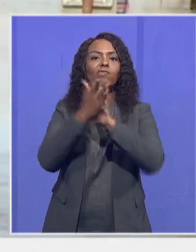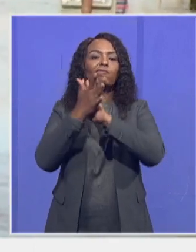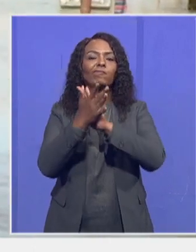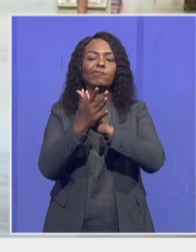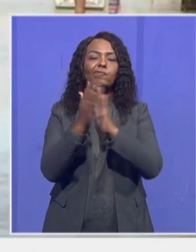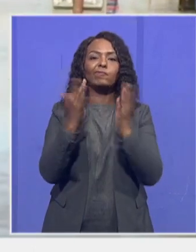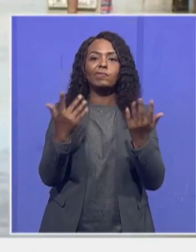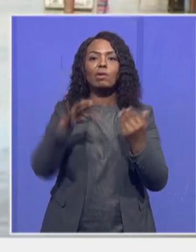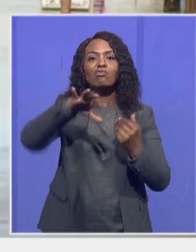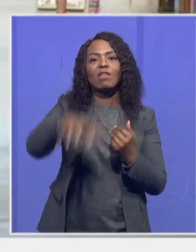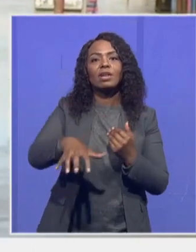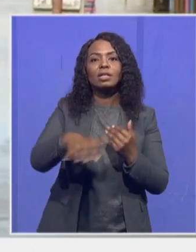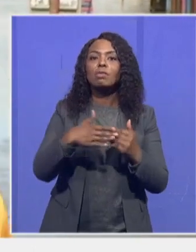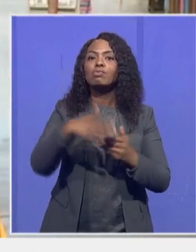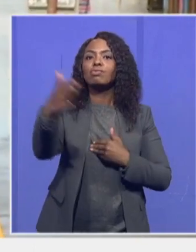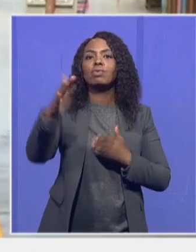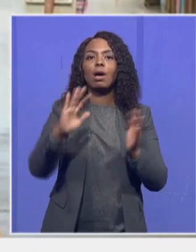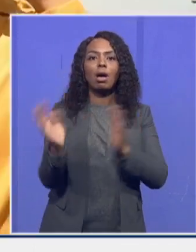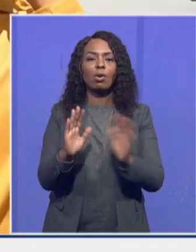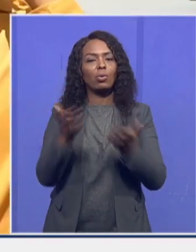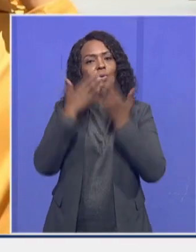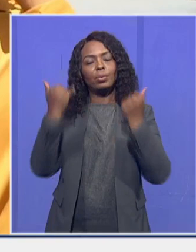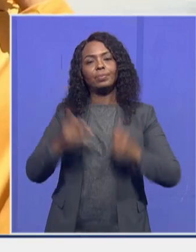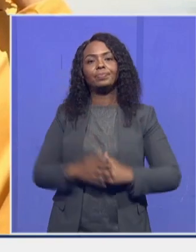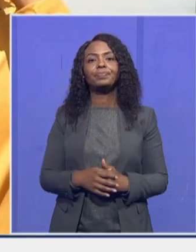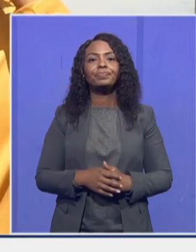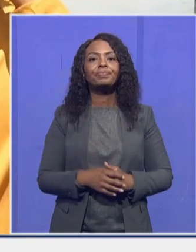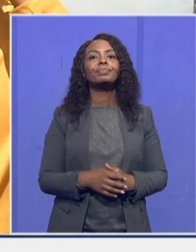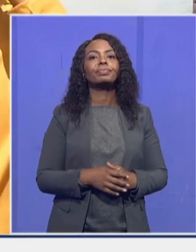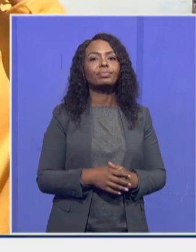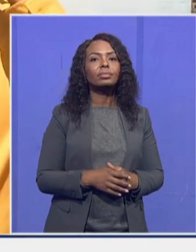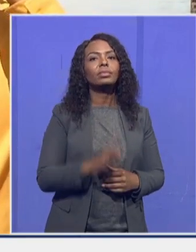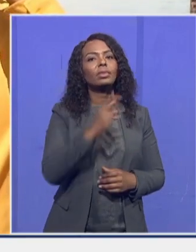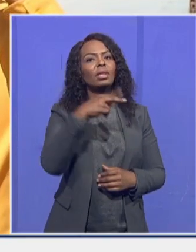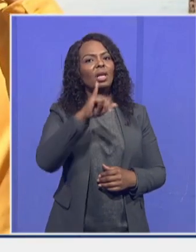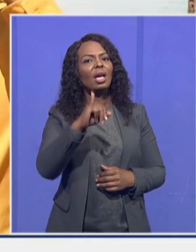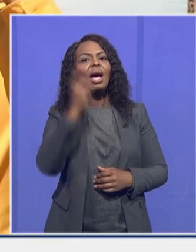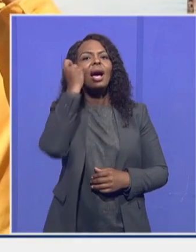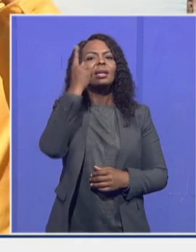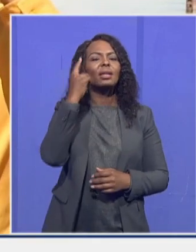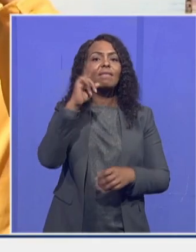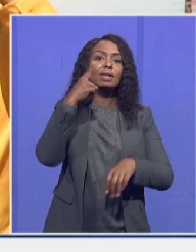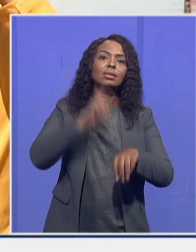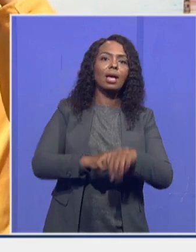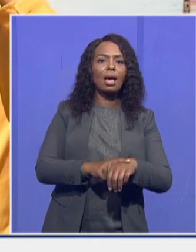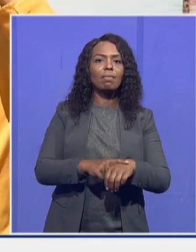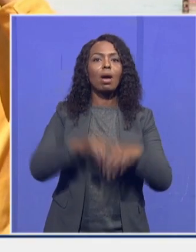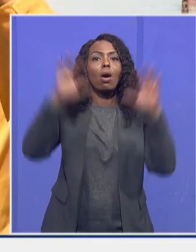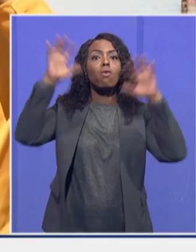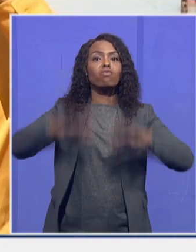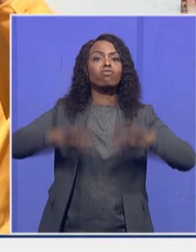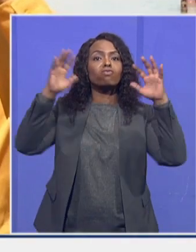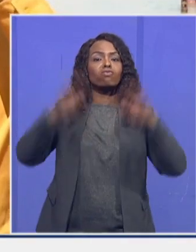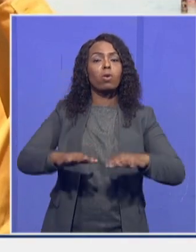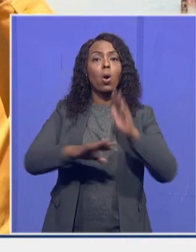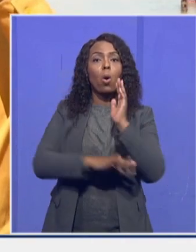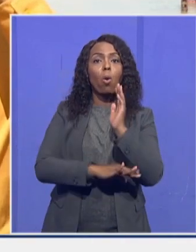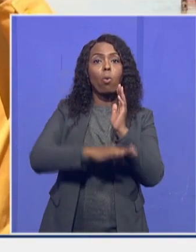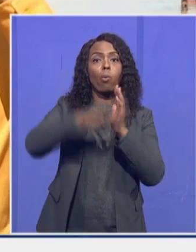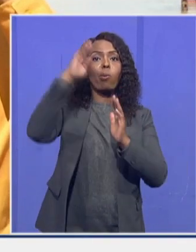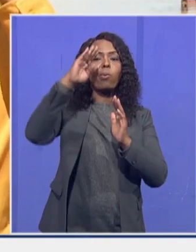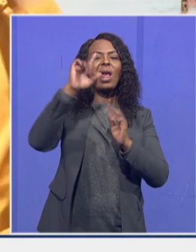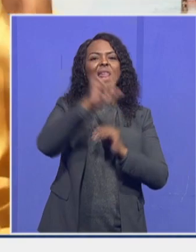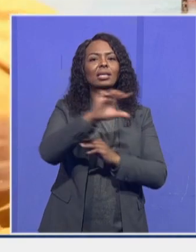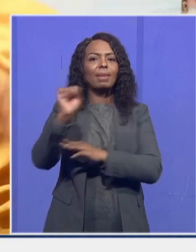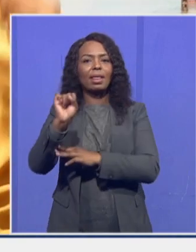this province going forward in Mxolisi. So Bongani, we understand that this is not the first time flooding has occurred there in Ladysmith, and there